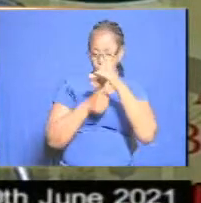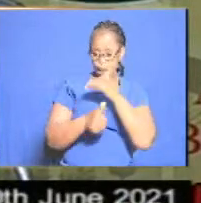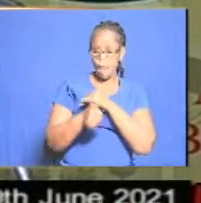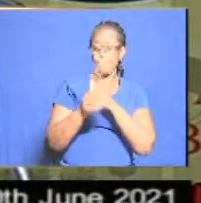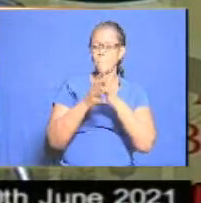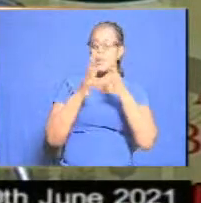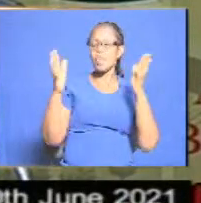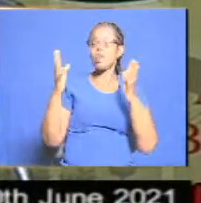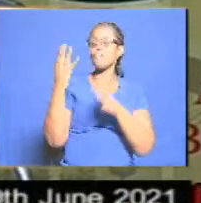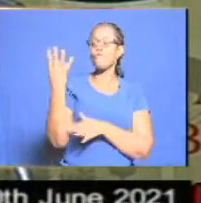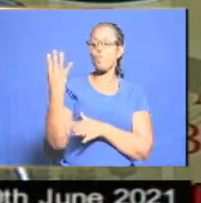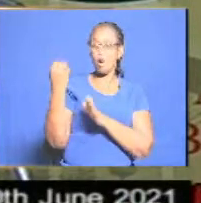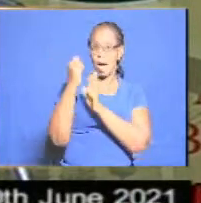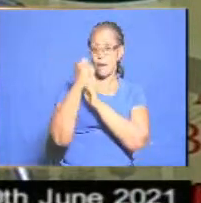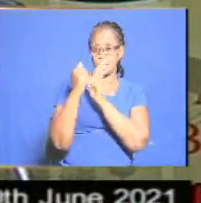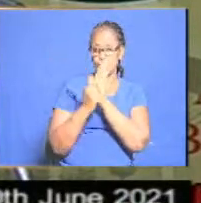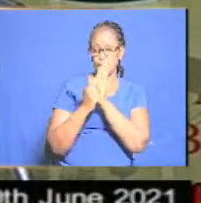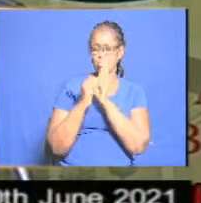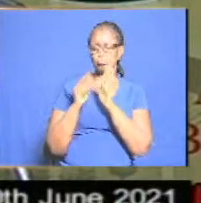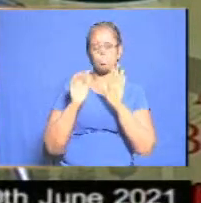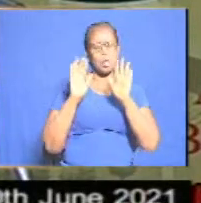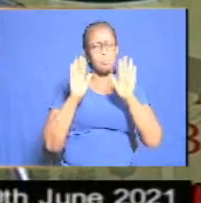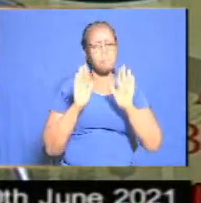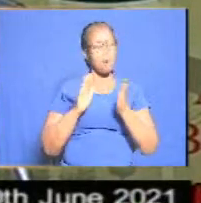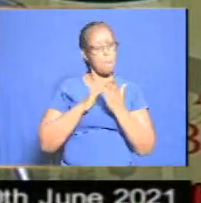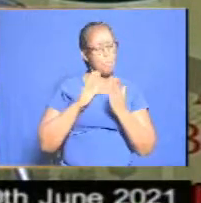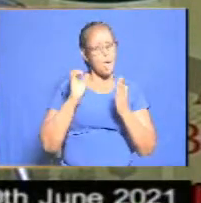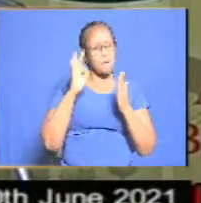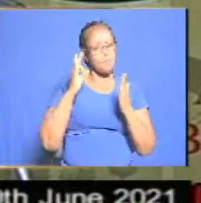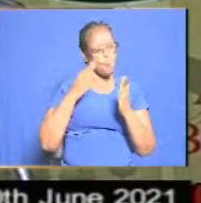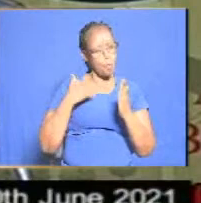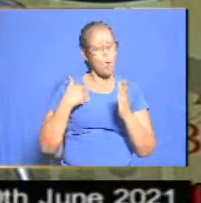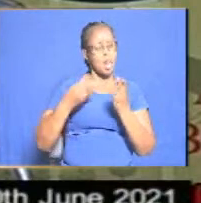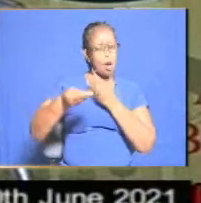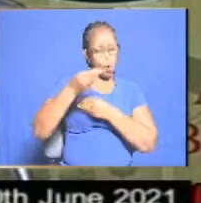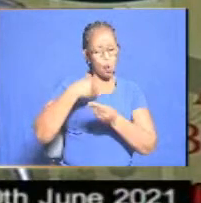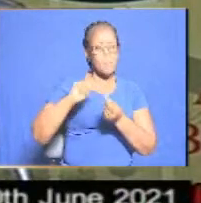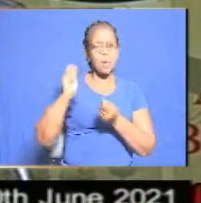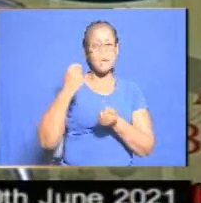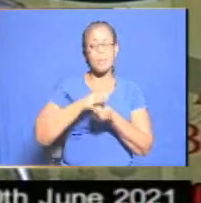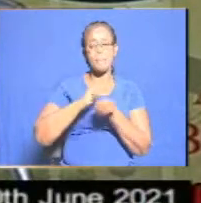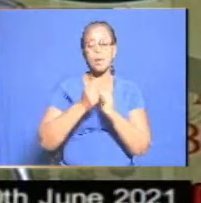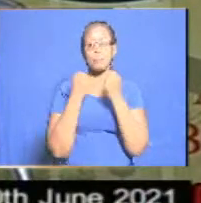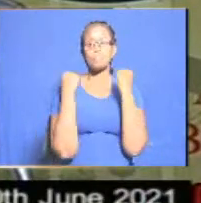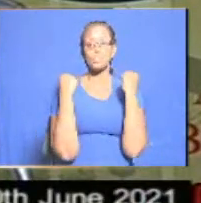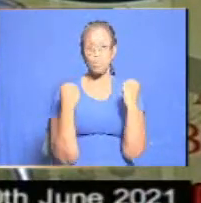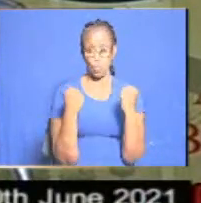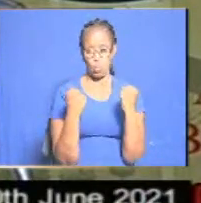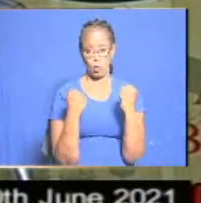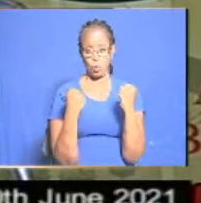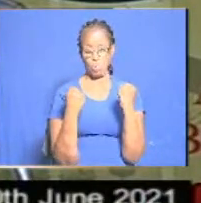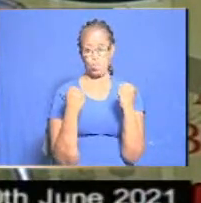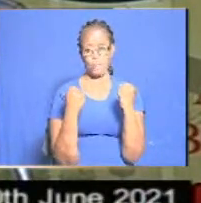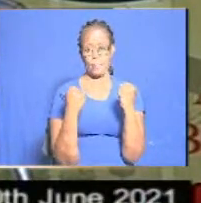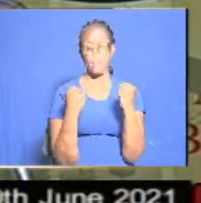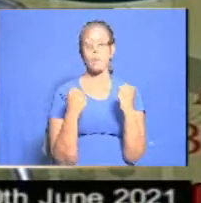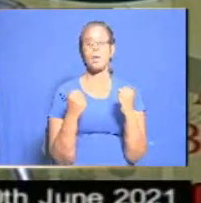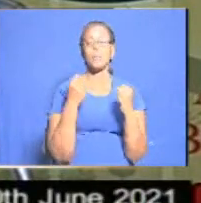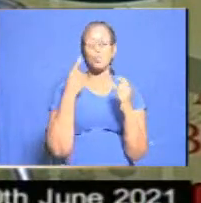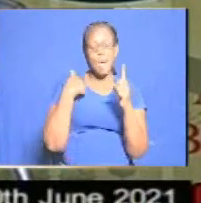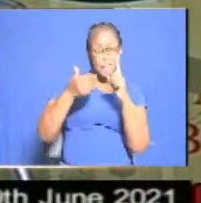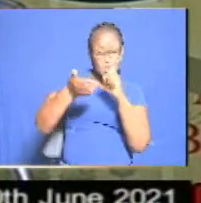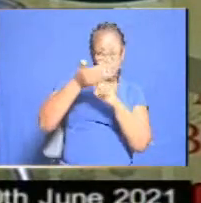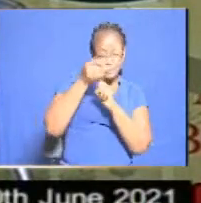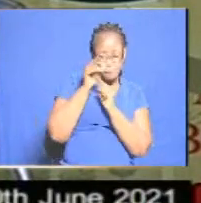a critical part to supporting sustainable economic recovery and accelerating employment creation. To realize this,